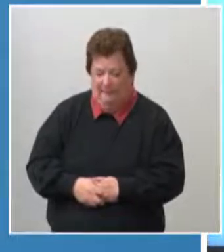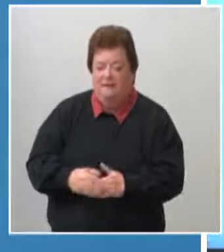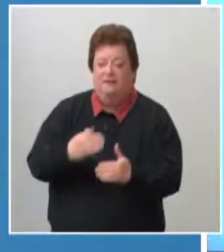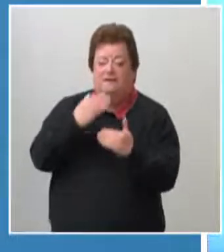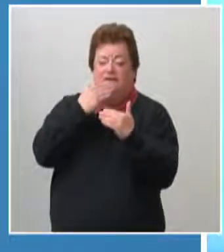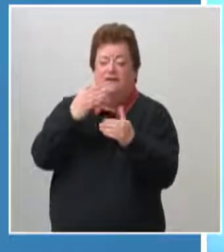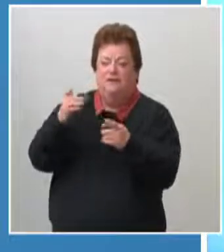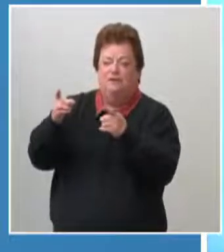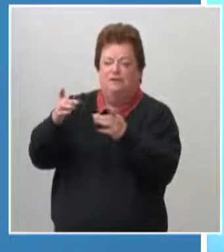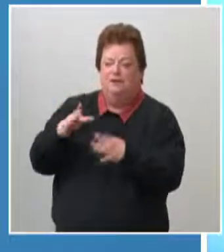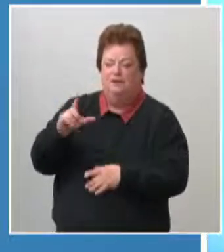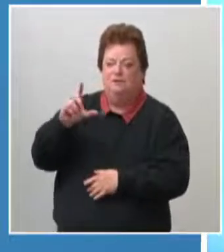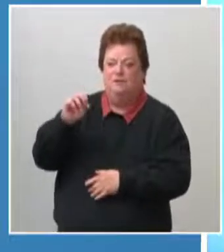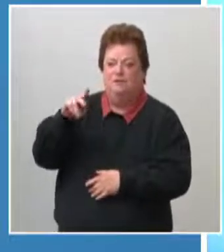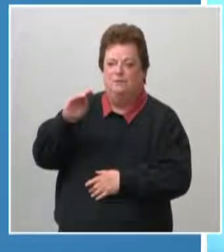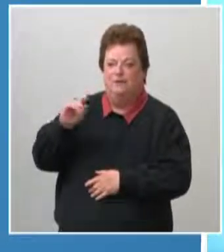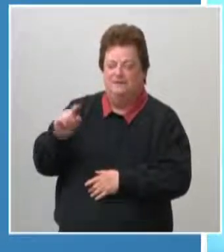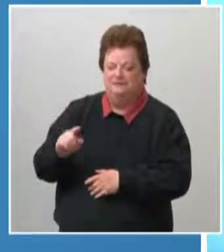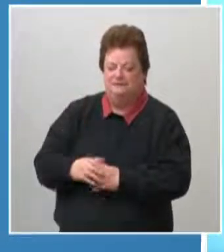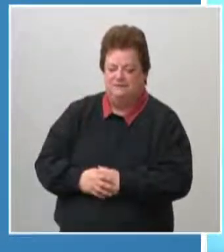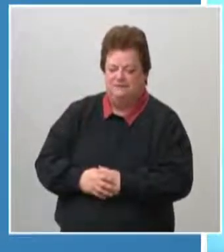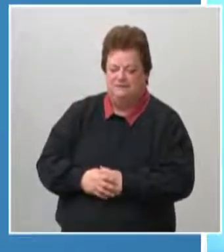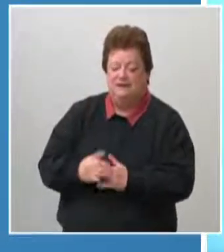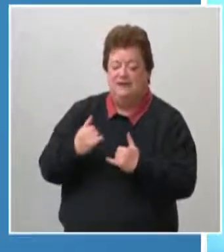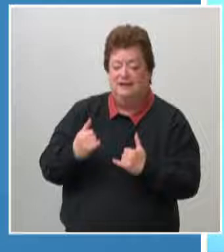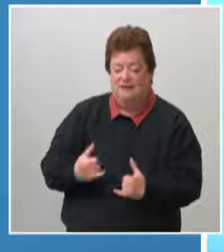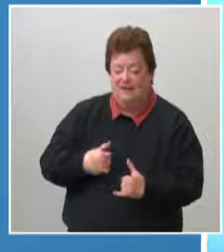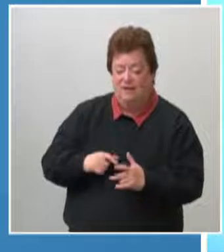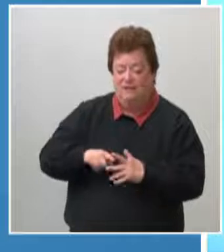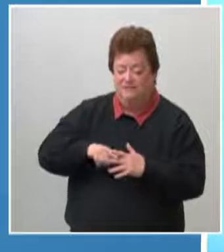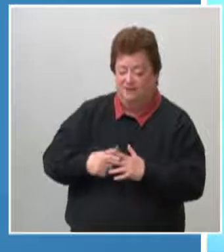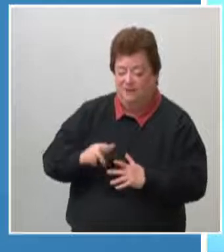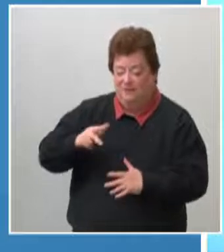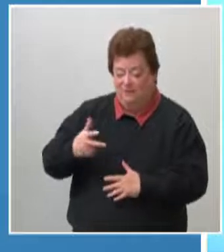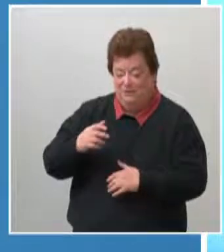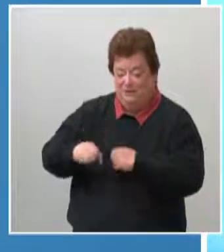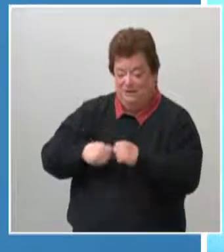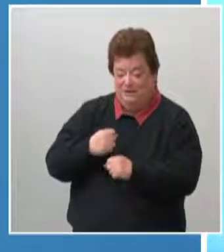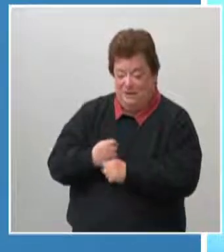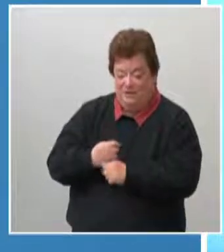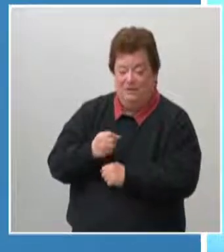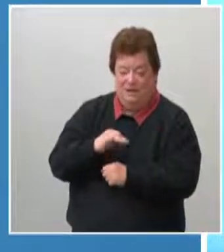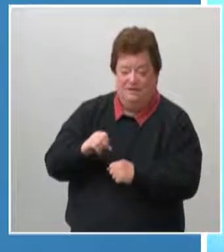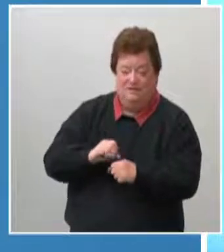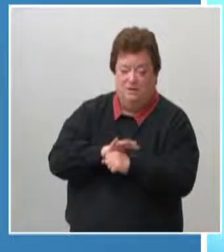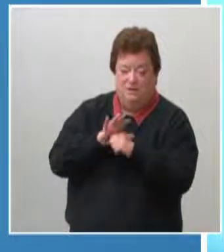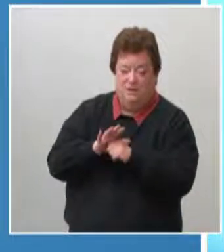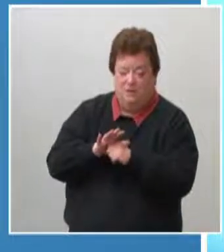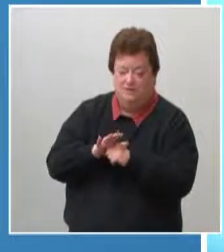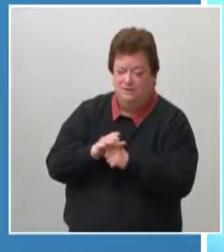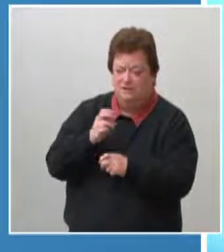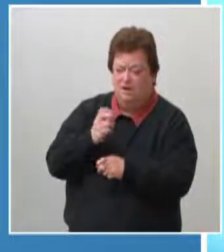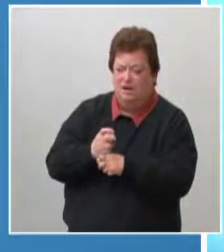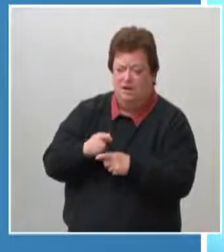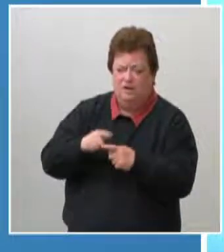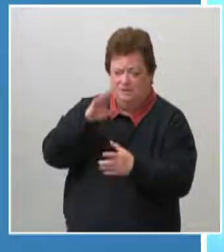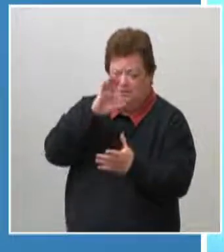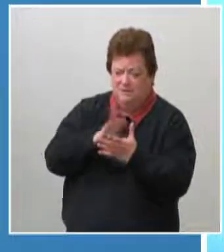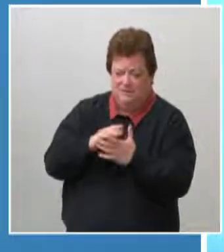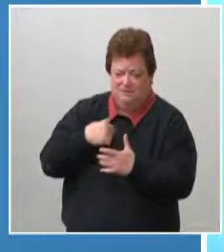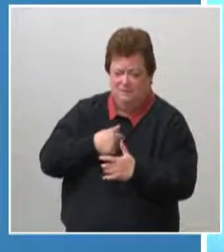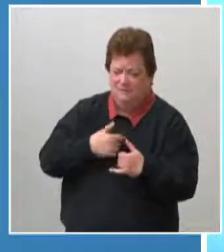Thank you, Director Lopez. As we go into the third year of the COVID-19 pandemic, it's hard to believe we're still